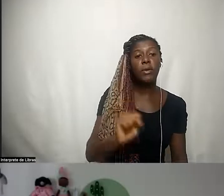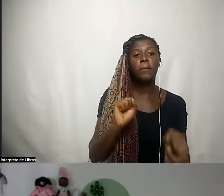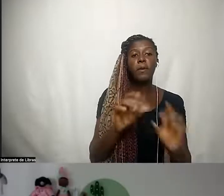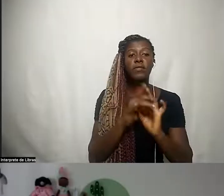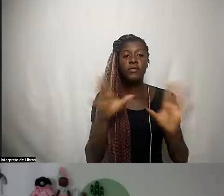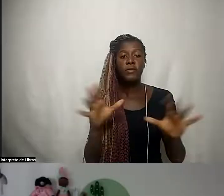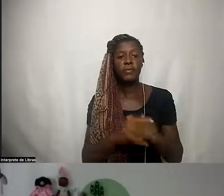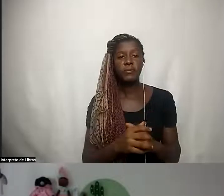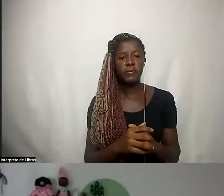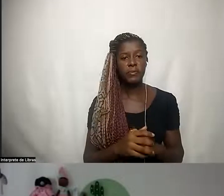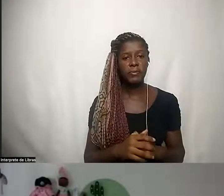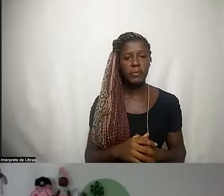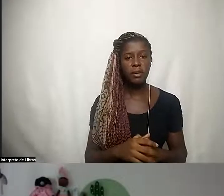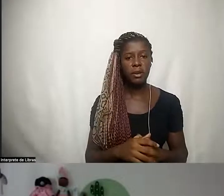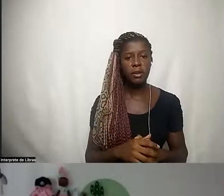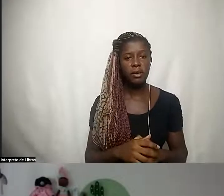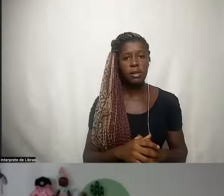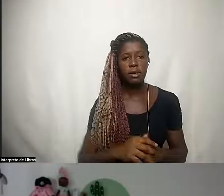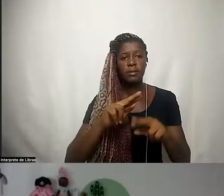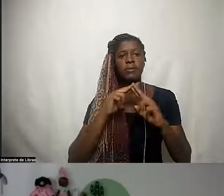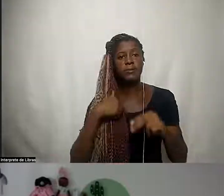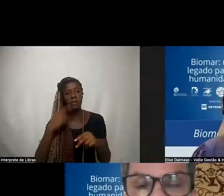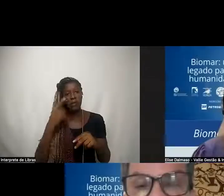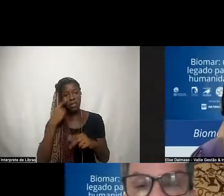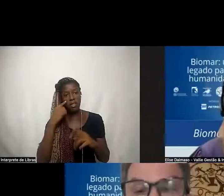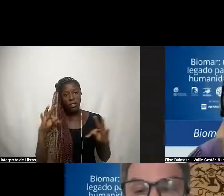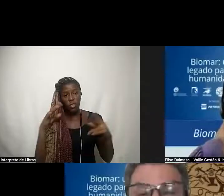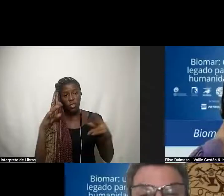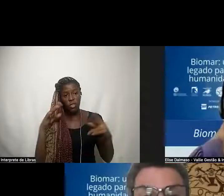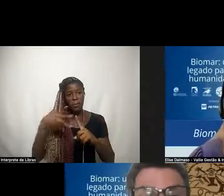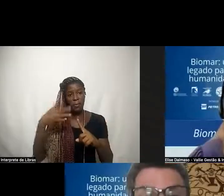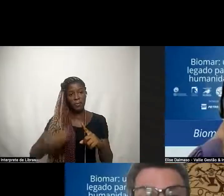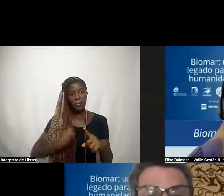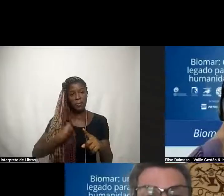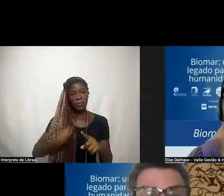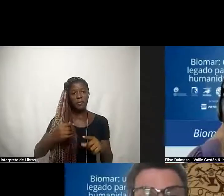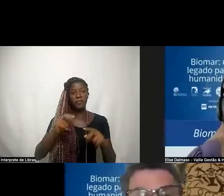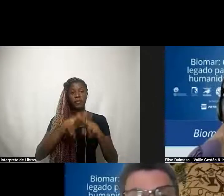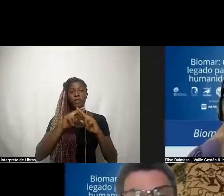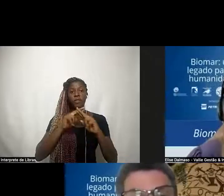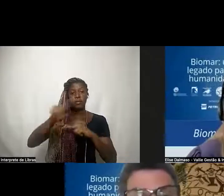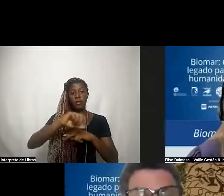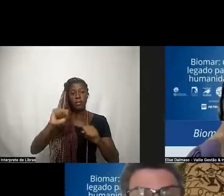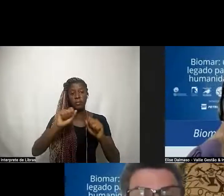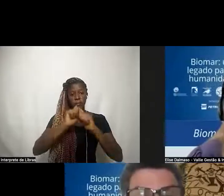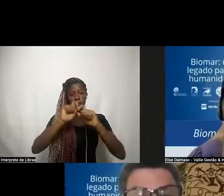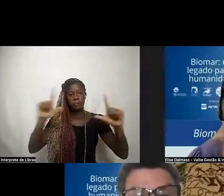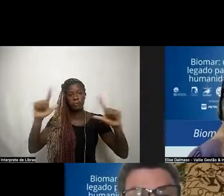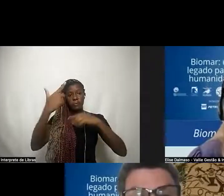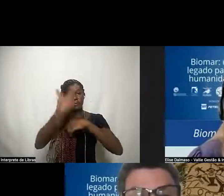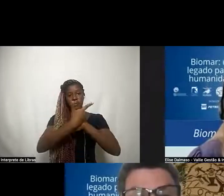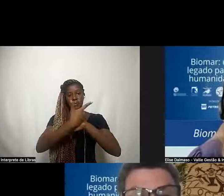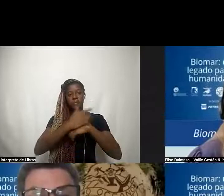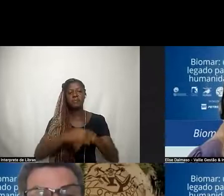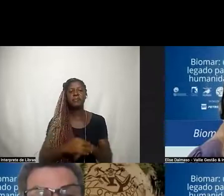Just 1 minute so we can ping all of the speakers so they can show in our screen, so